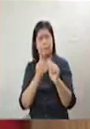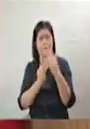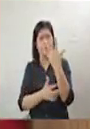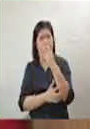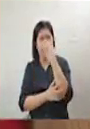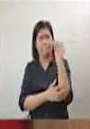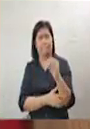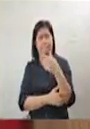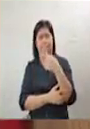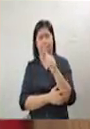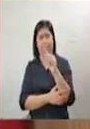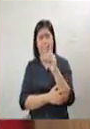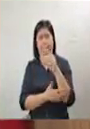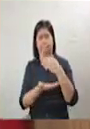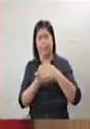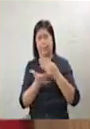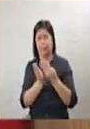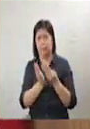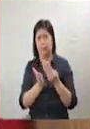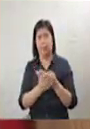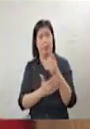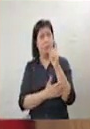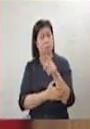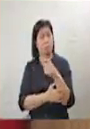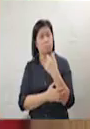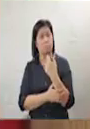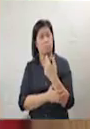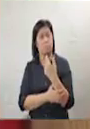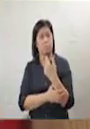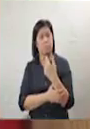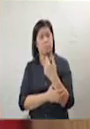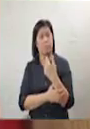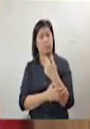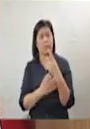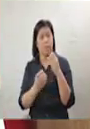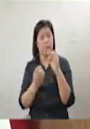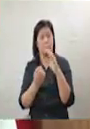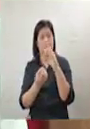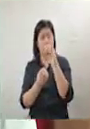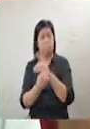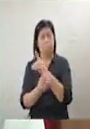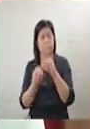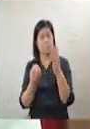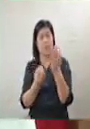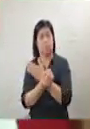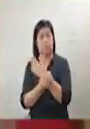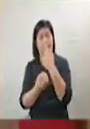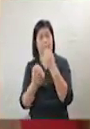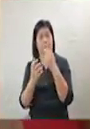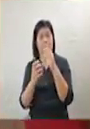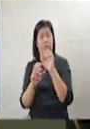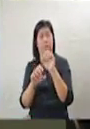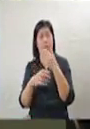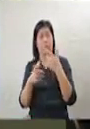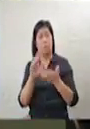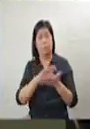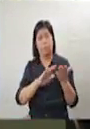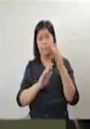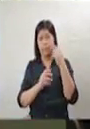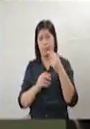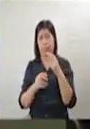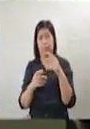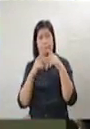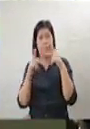5% God budget. At it should be a ground for disqualifying them for running for public office.